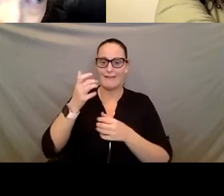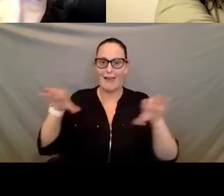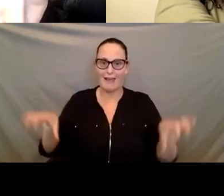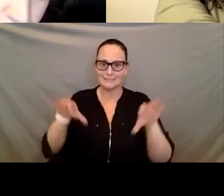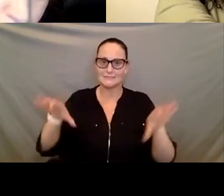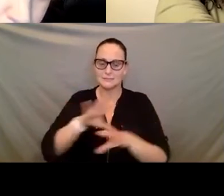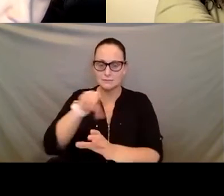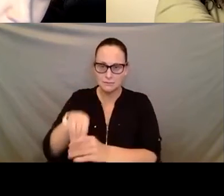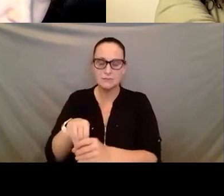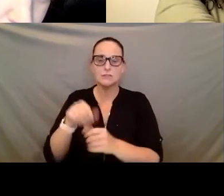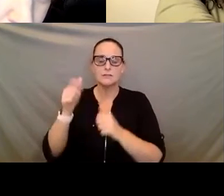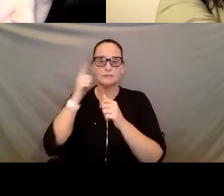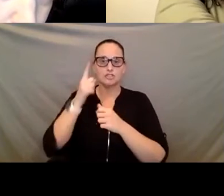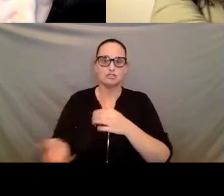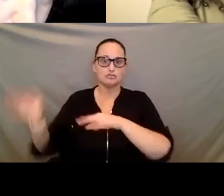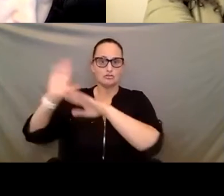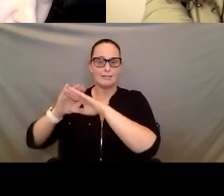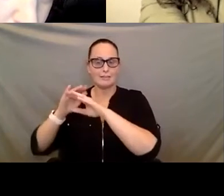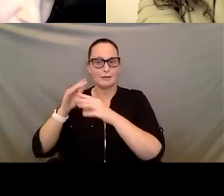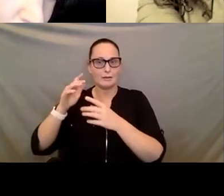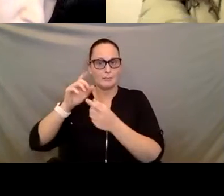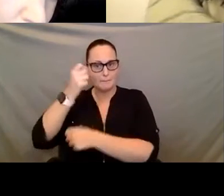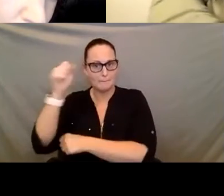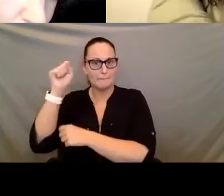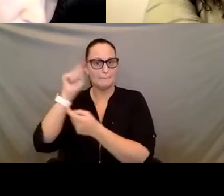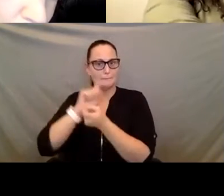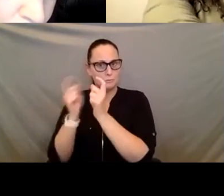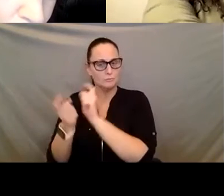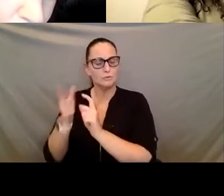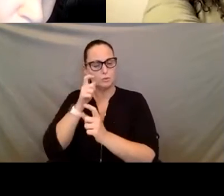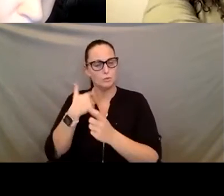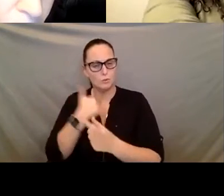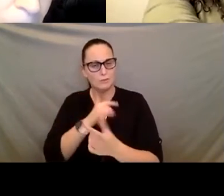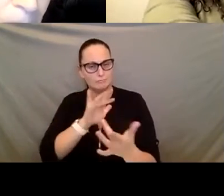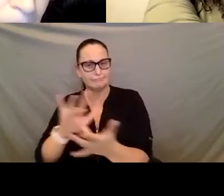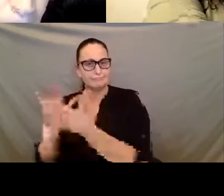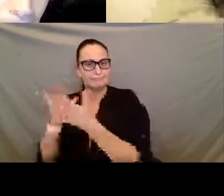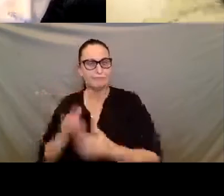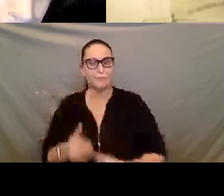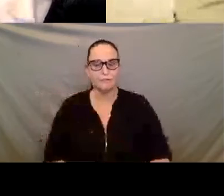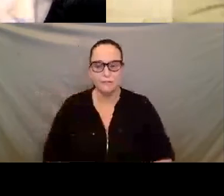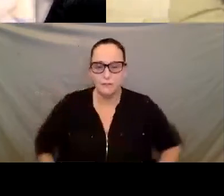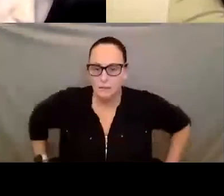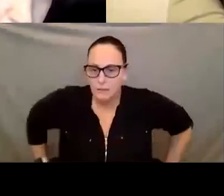to strengthen our movement within the party? Who are we reaching out to?